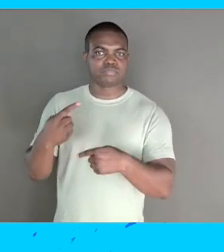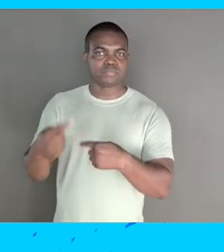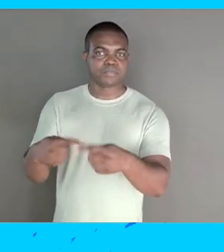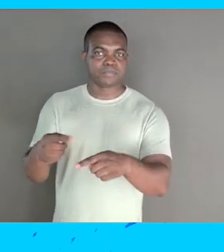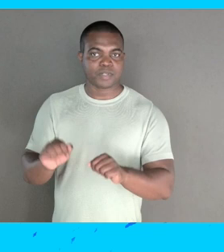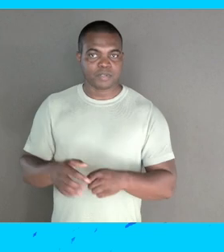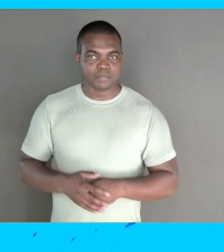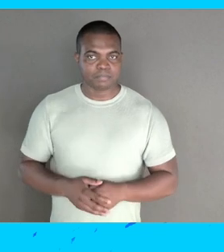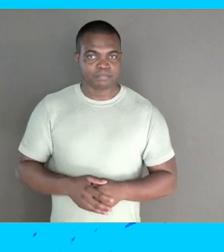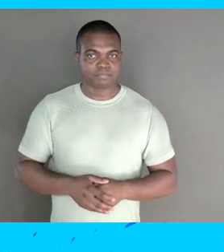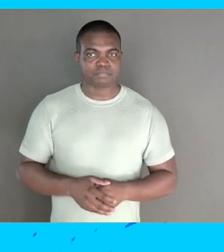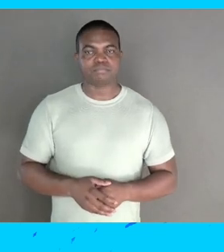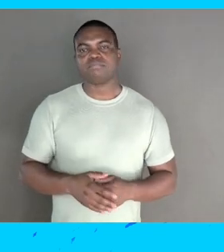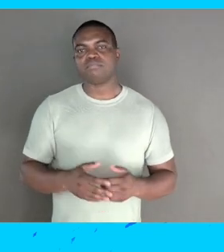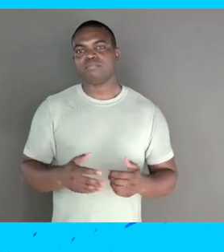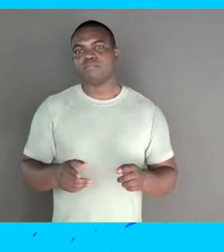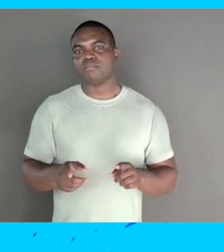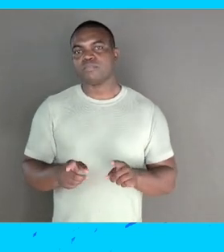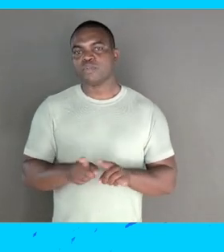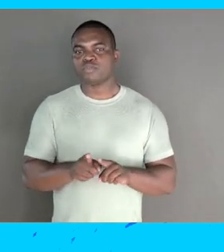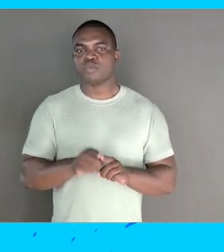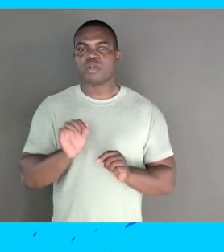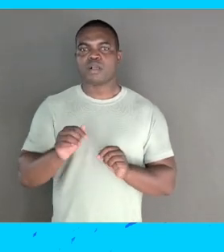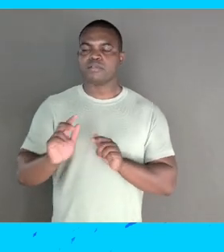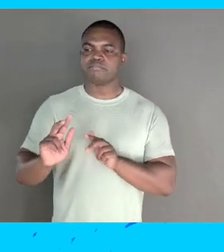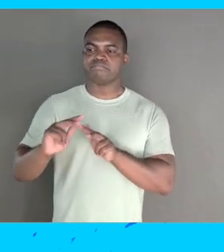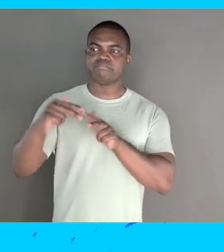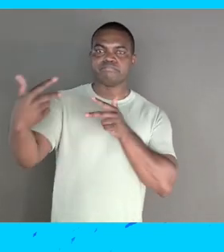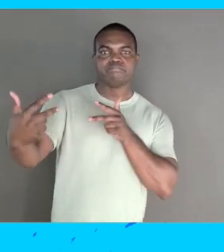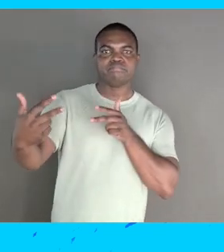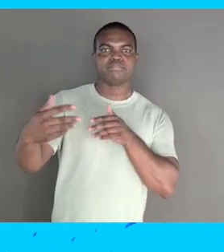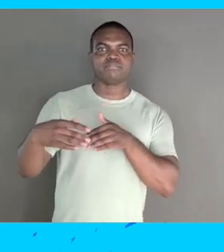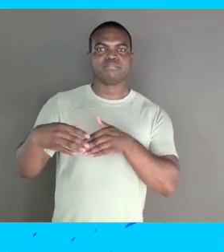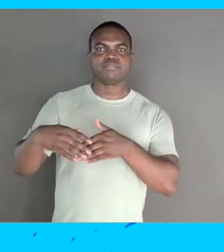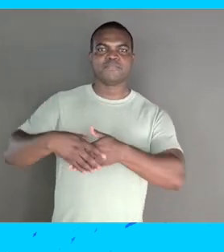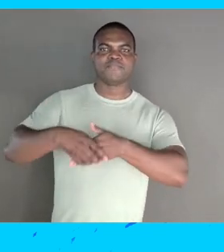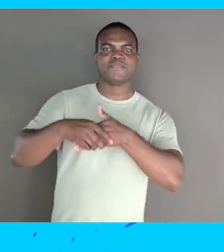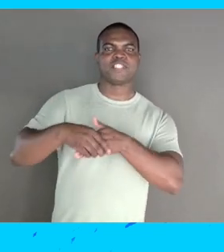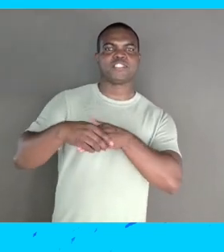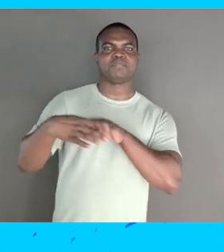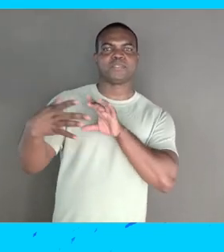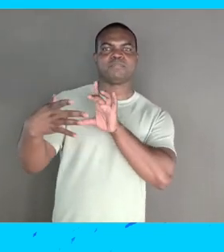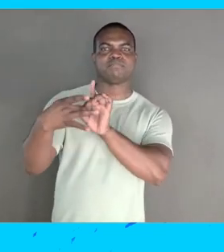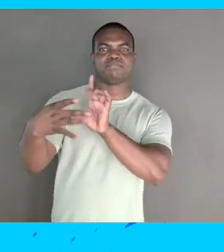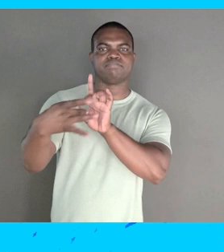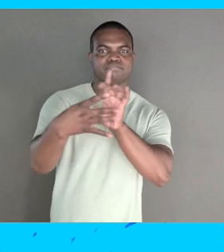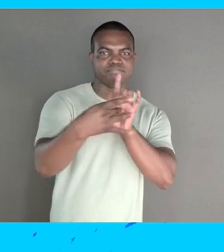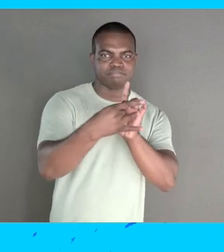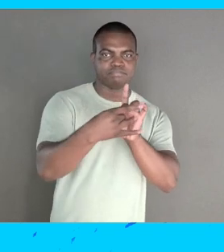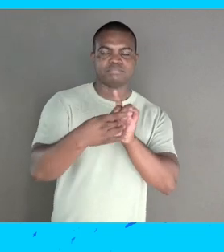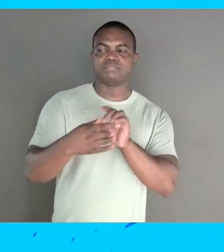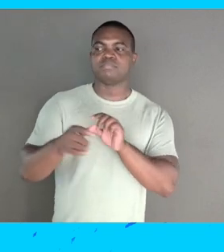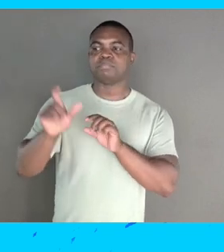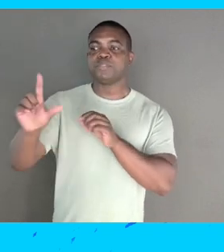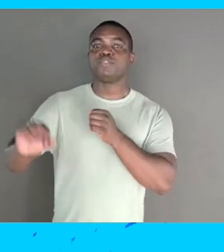their online friendships as more supportive than their in-person friends and families. So